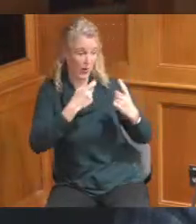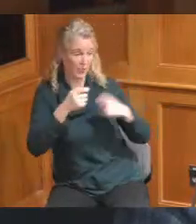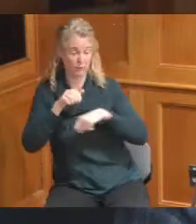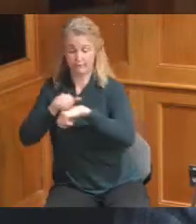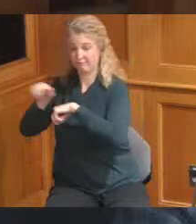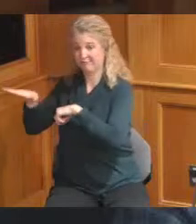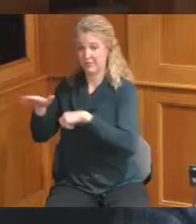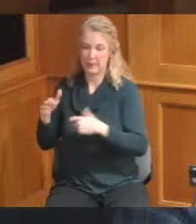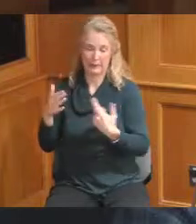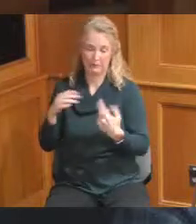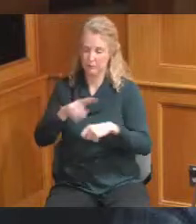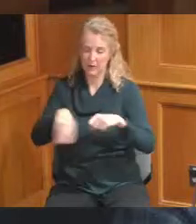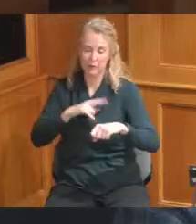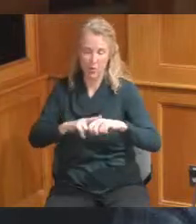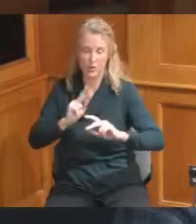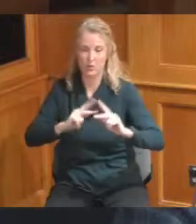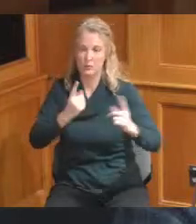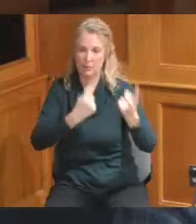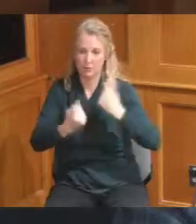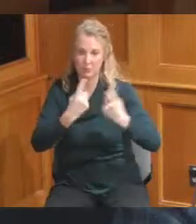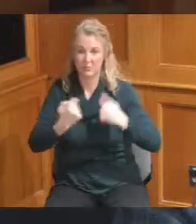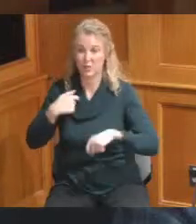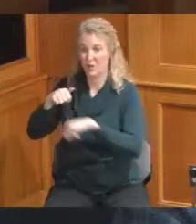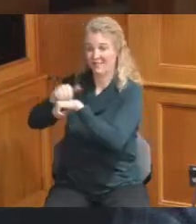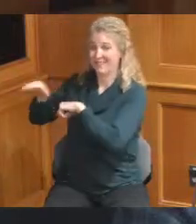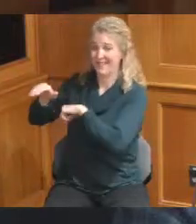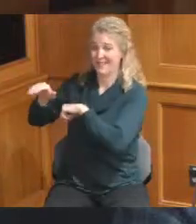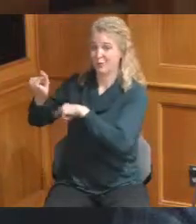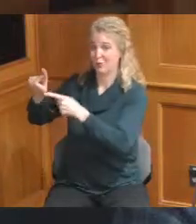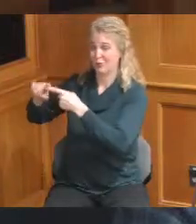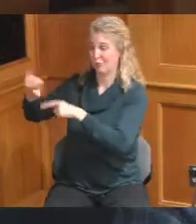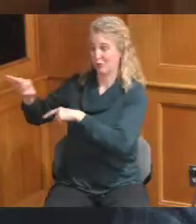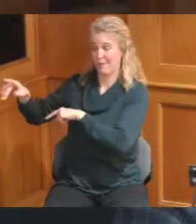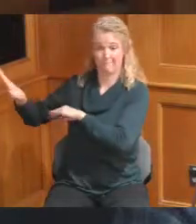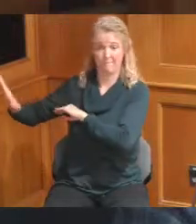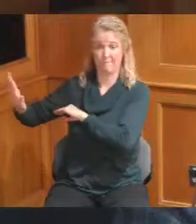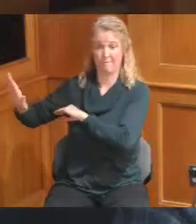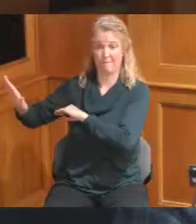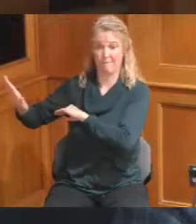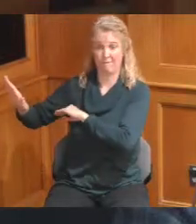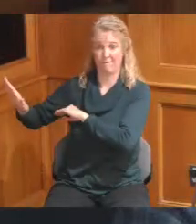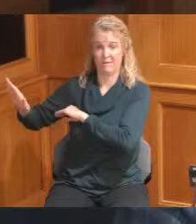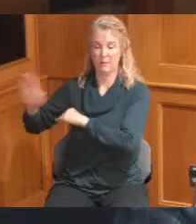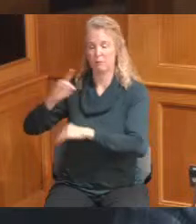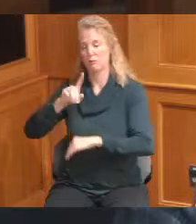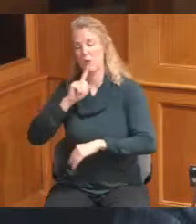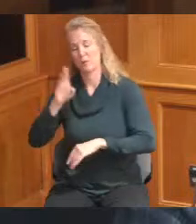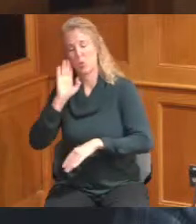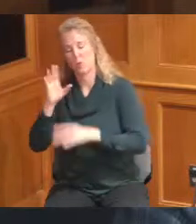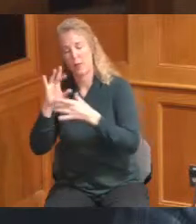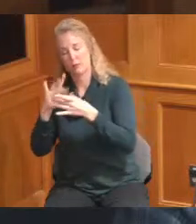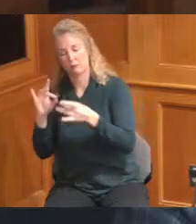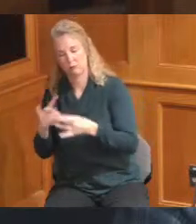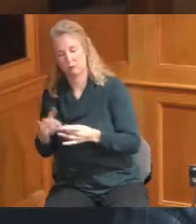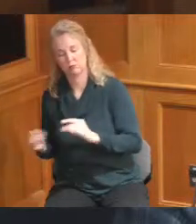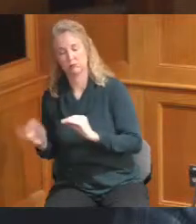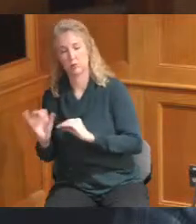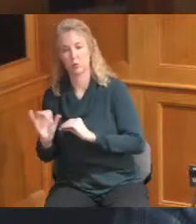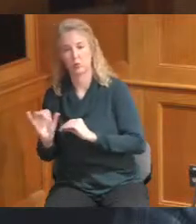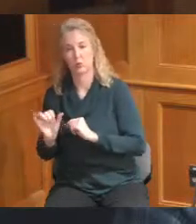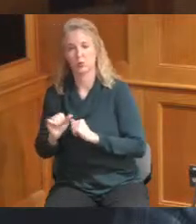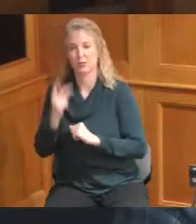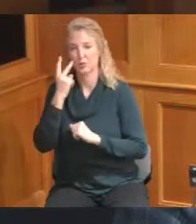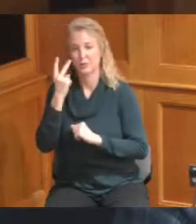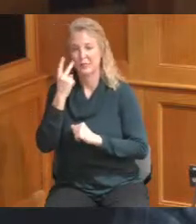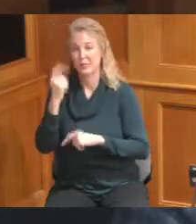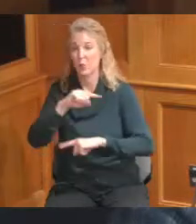because there were a lot of questions people had sent to us. We've sent those over, and looking forward, he'll probably talk about that, having when we're going to have